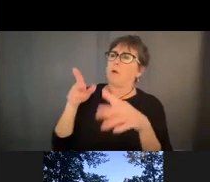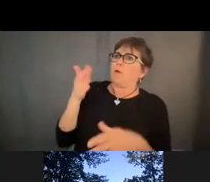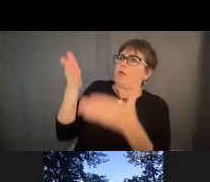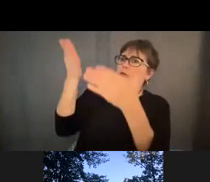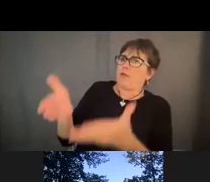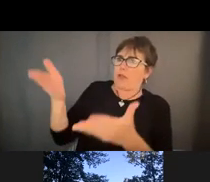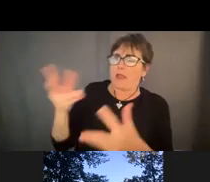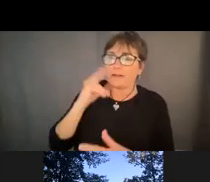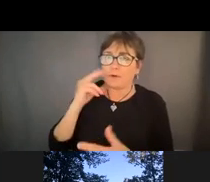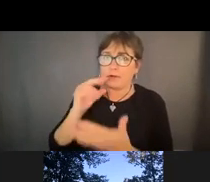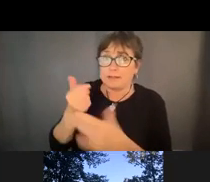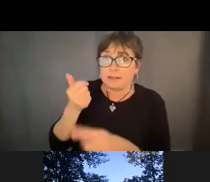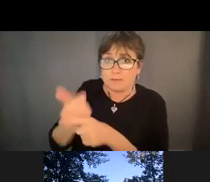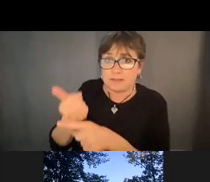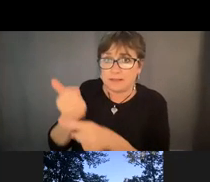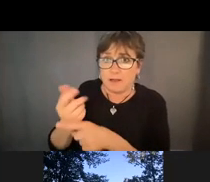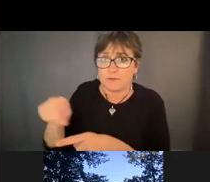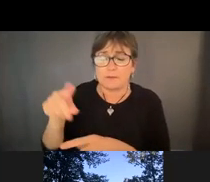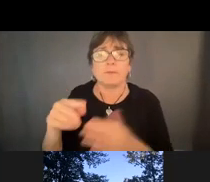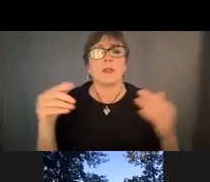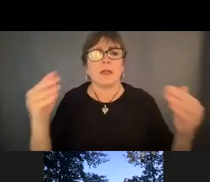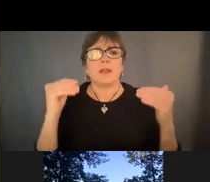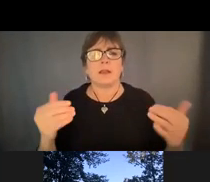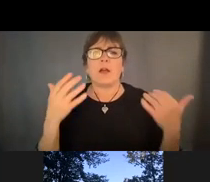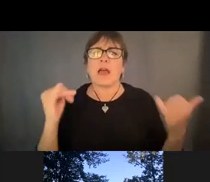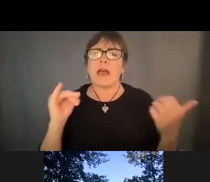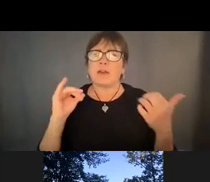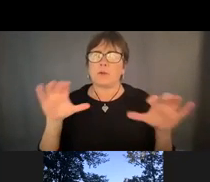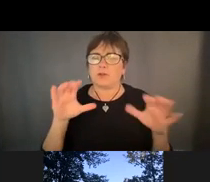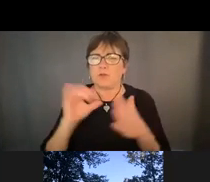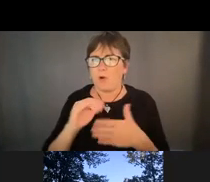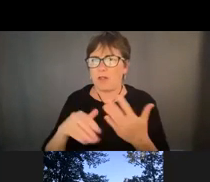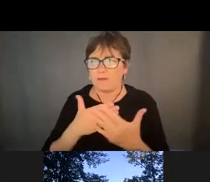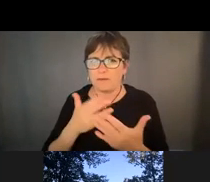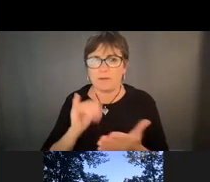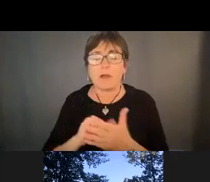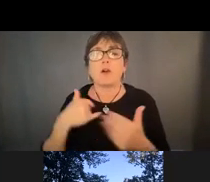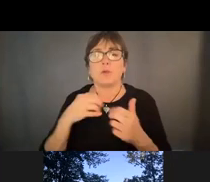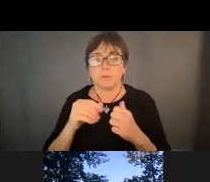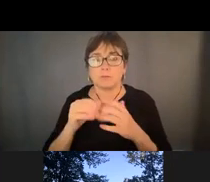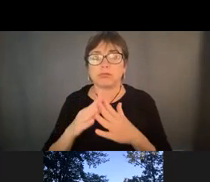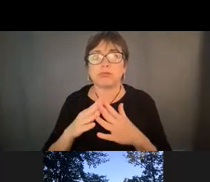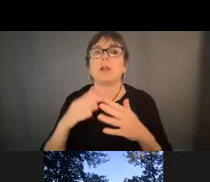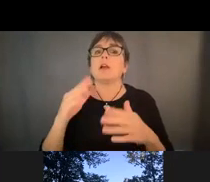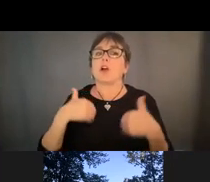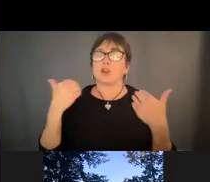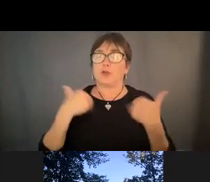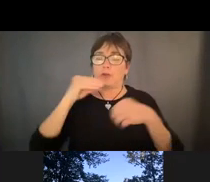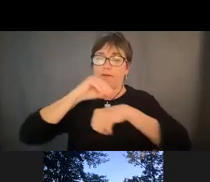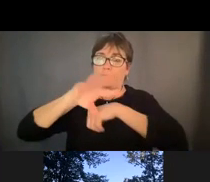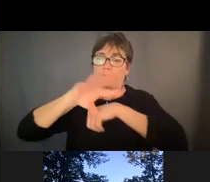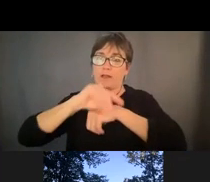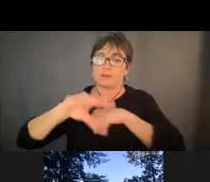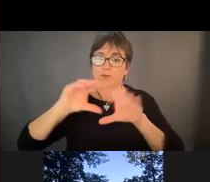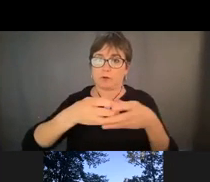And so how do we get there? So like I said, we're gonna create a youth advisory community, and our goal is to get at least one youth from every state